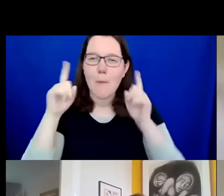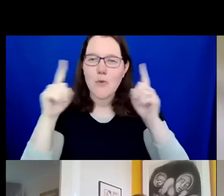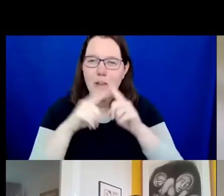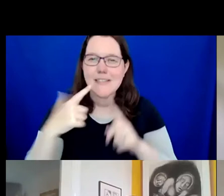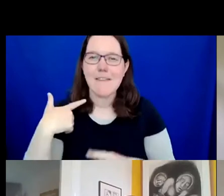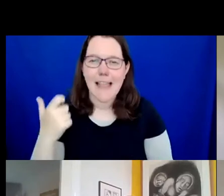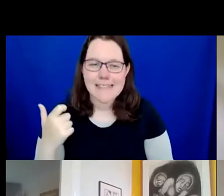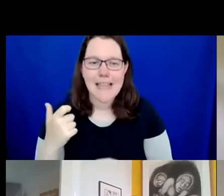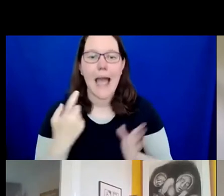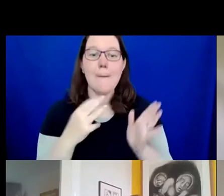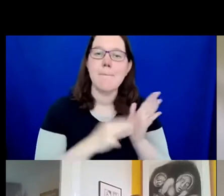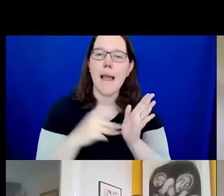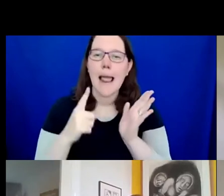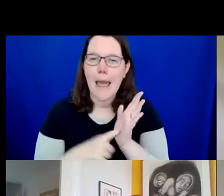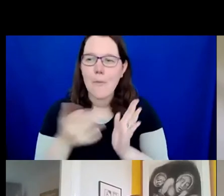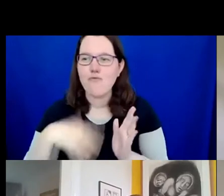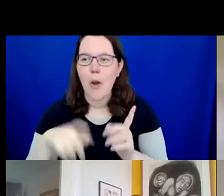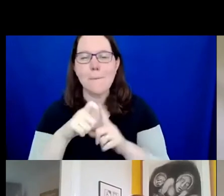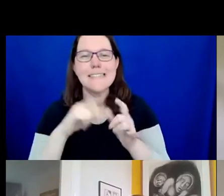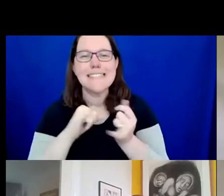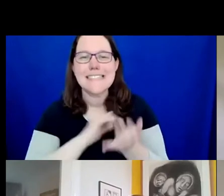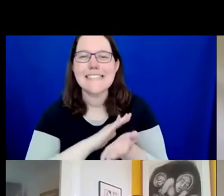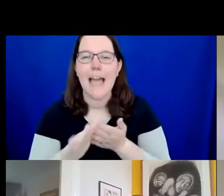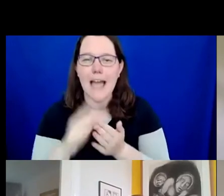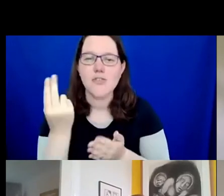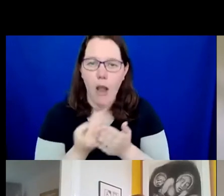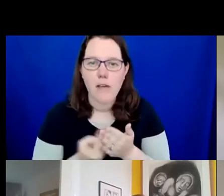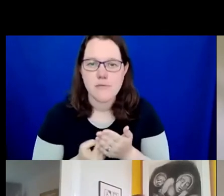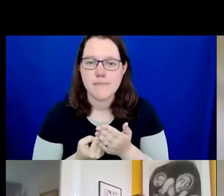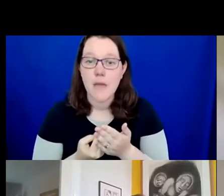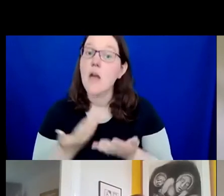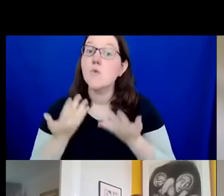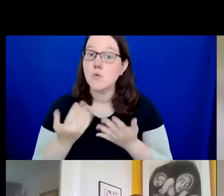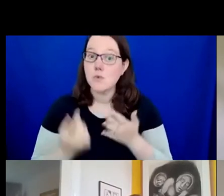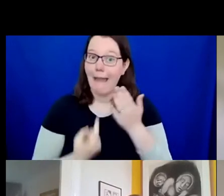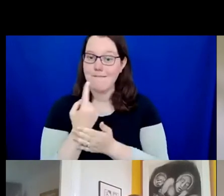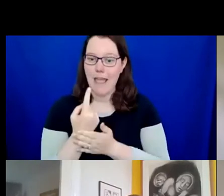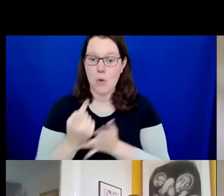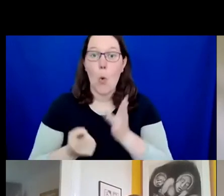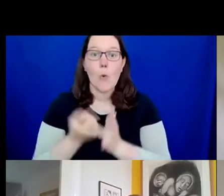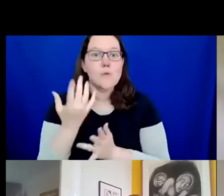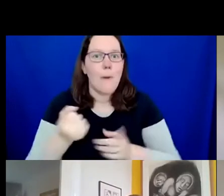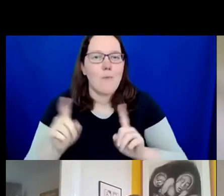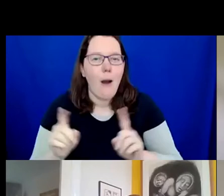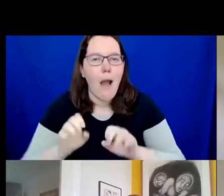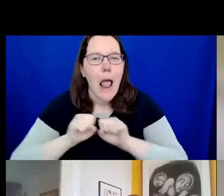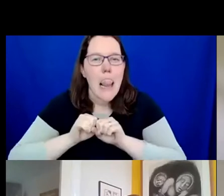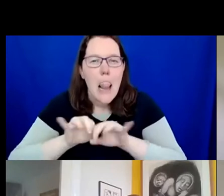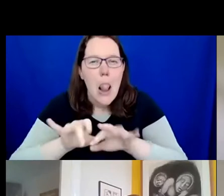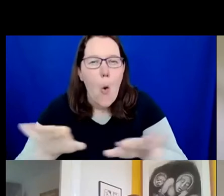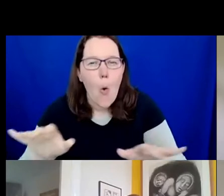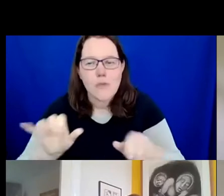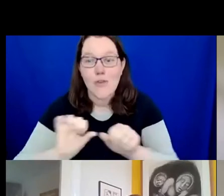DASH. This event also includes the launch for the next cohort of institutional hosts for the